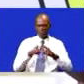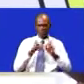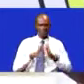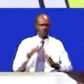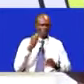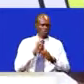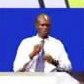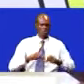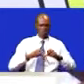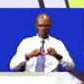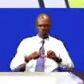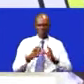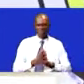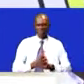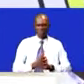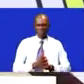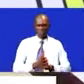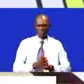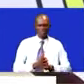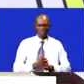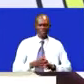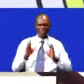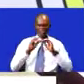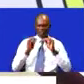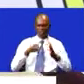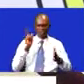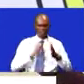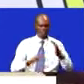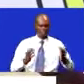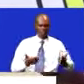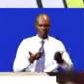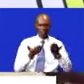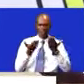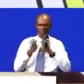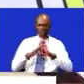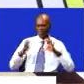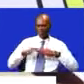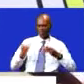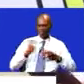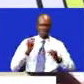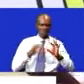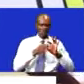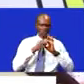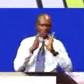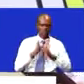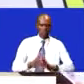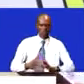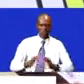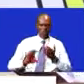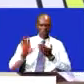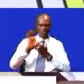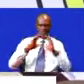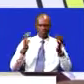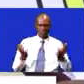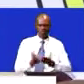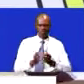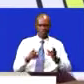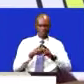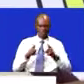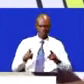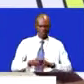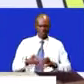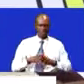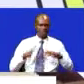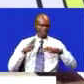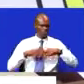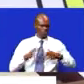to continue raising such kind of an awareness. What we are encouraging our partner states and our communities, our